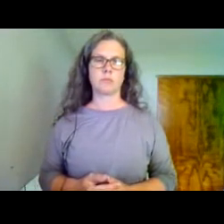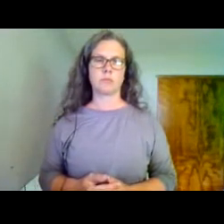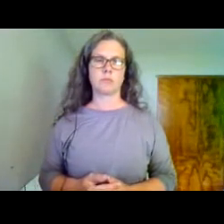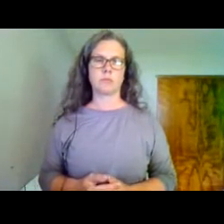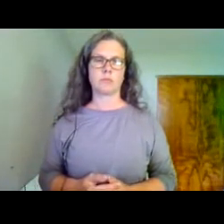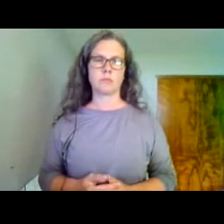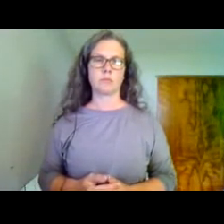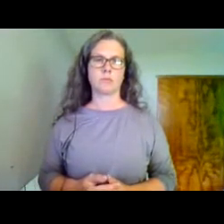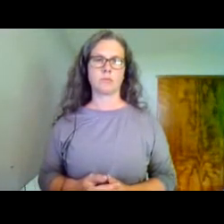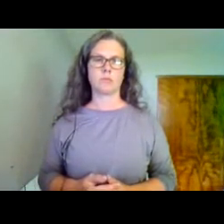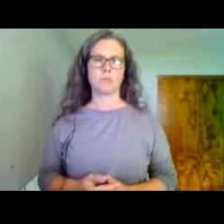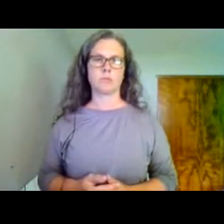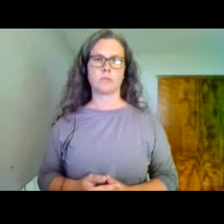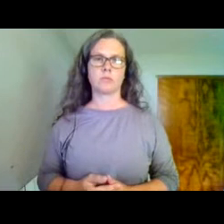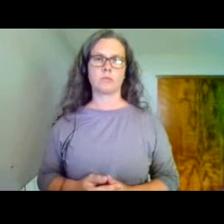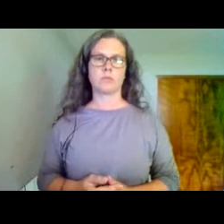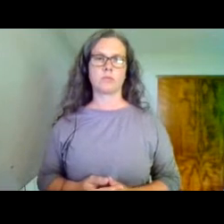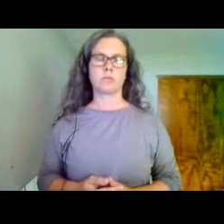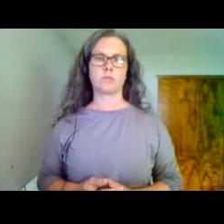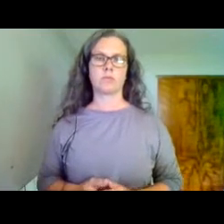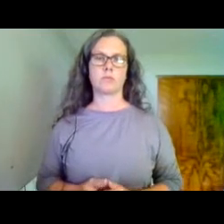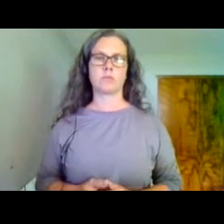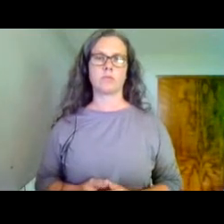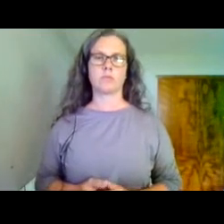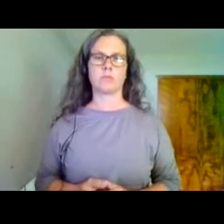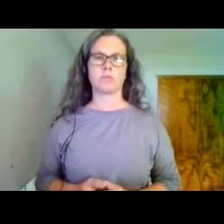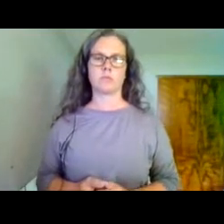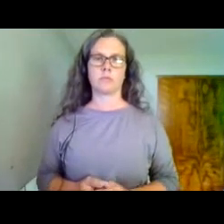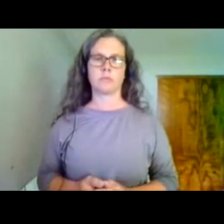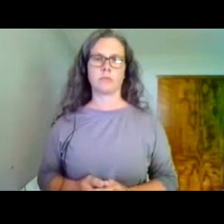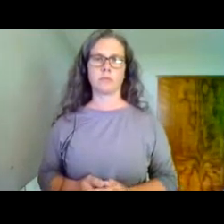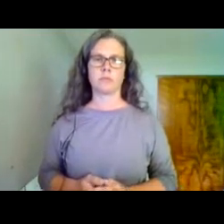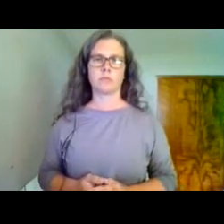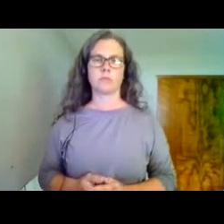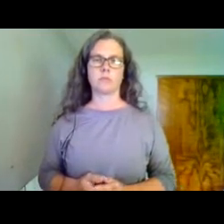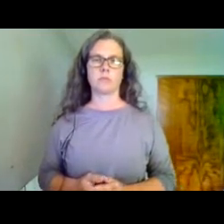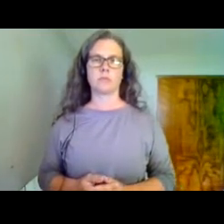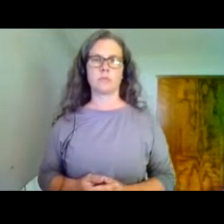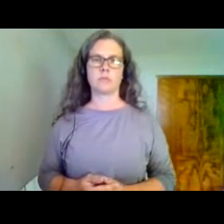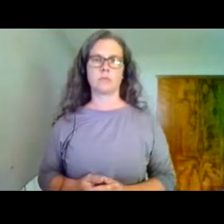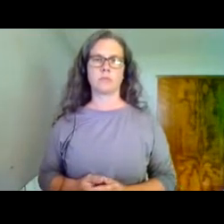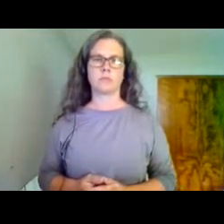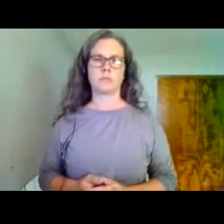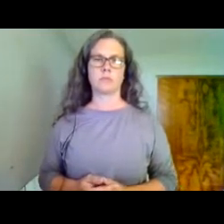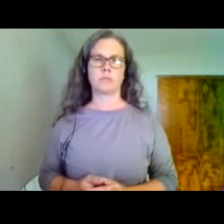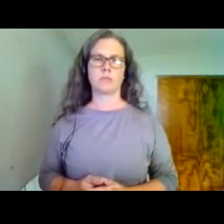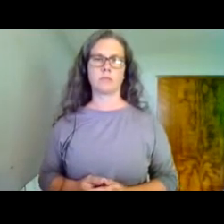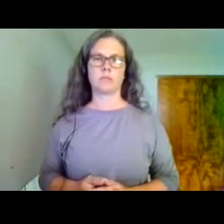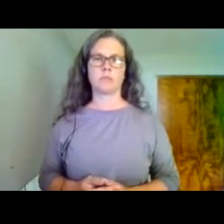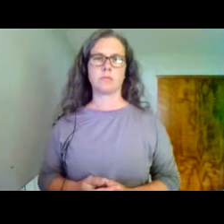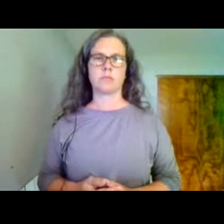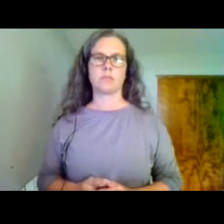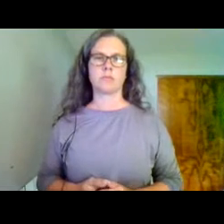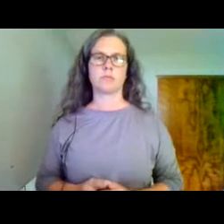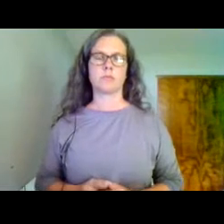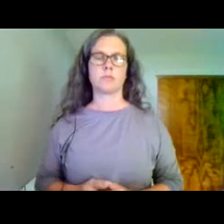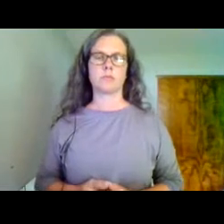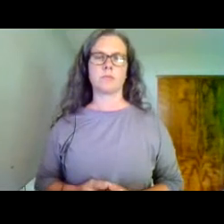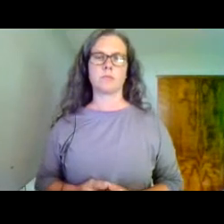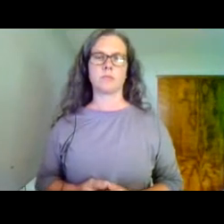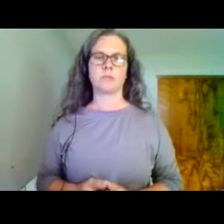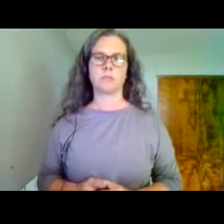grew about 3 to 5 times the amount of root biomass when compared to this above ground biomass. So again, they